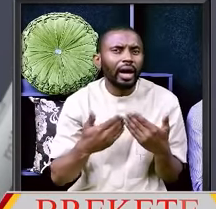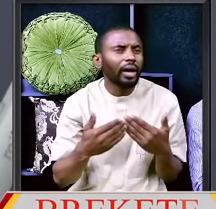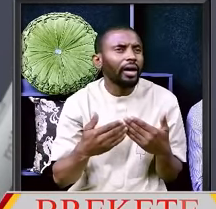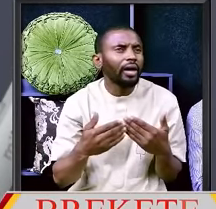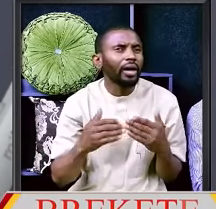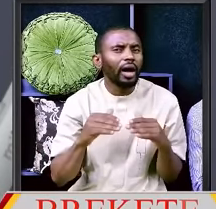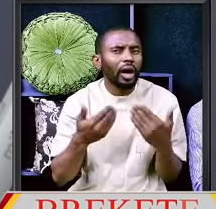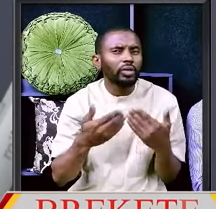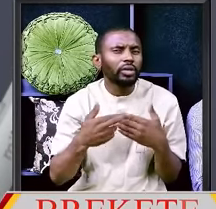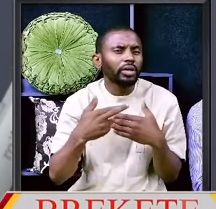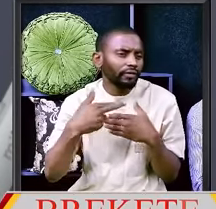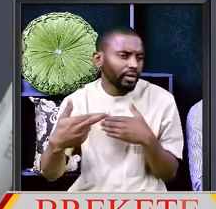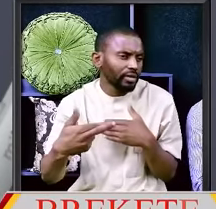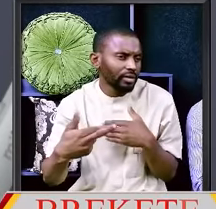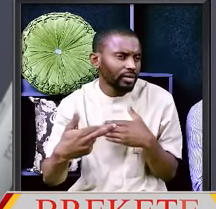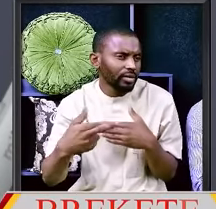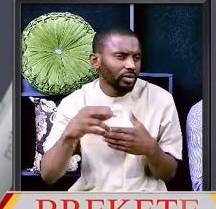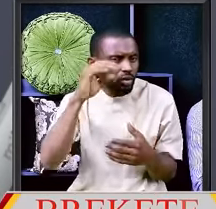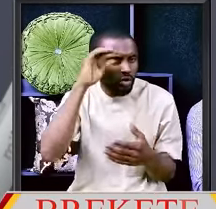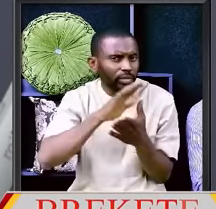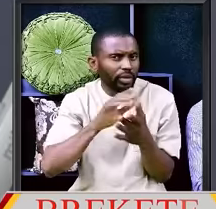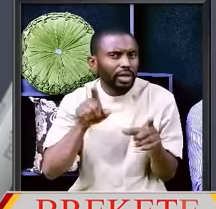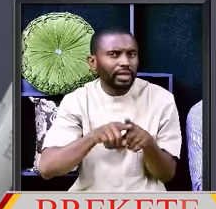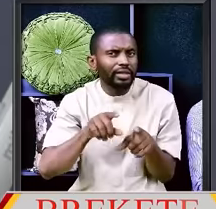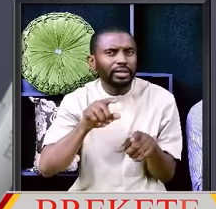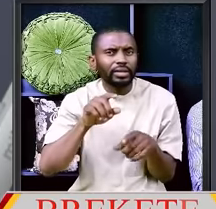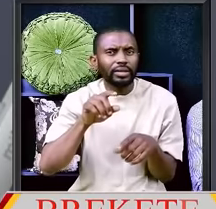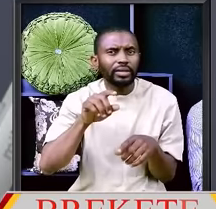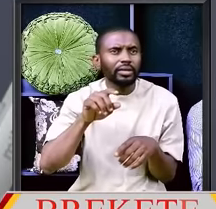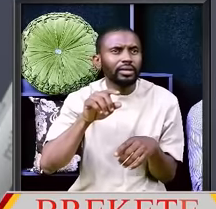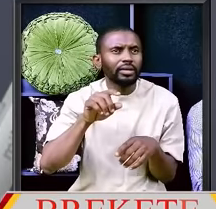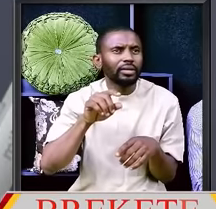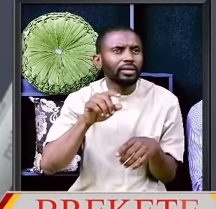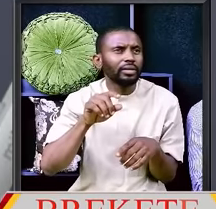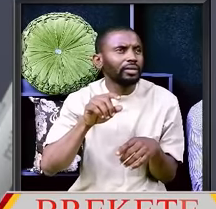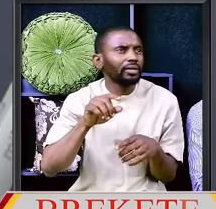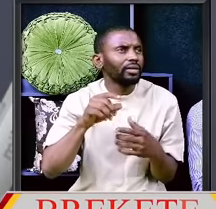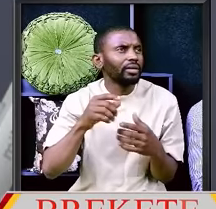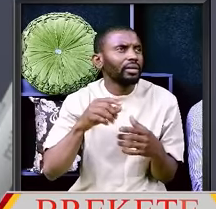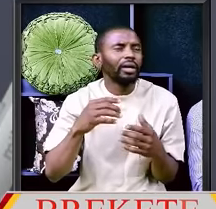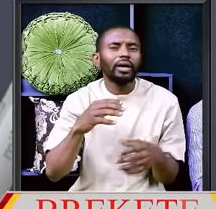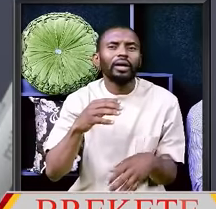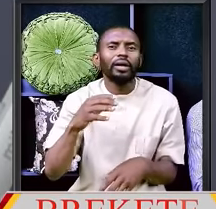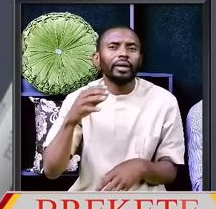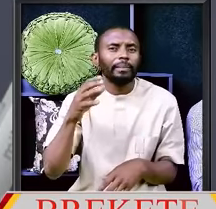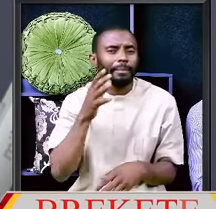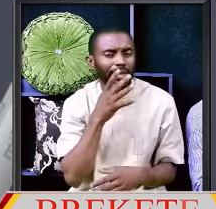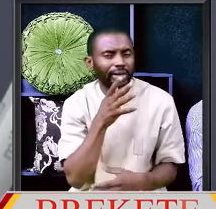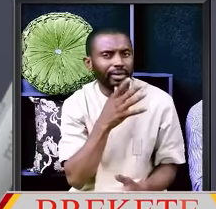nigger? Oh, they have killed him. Take your trophy.